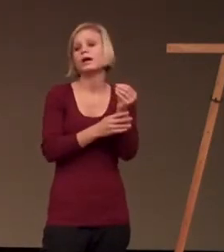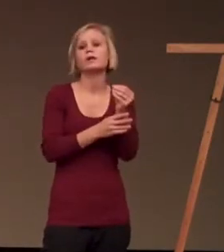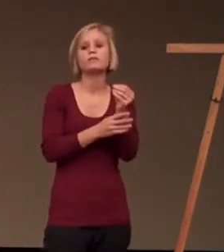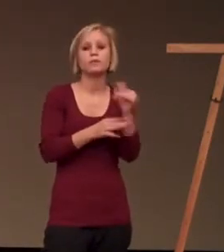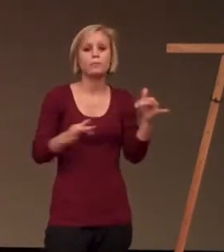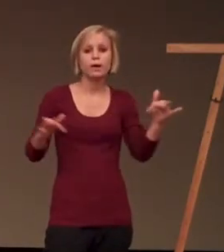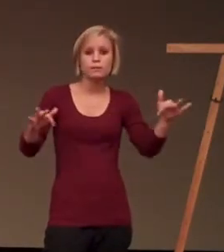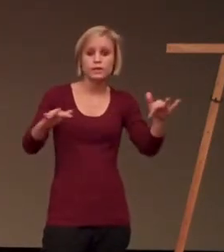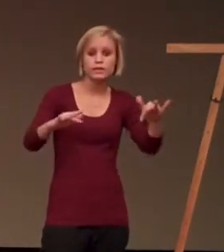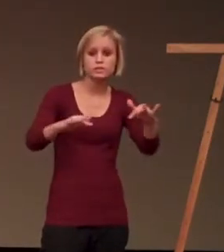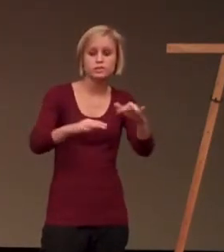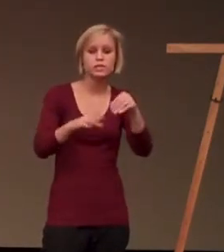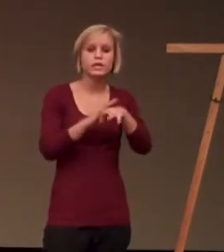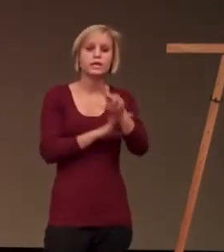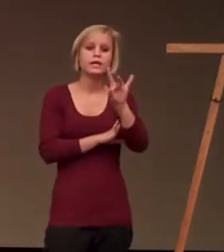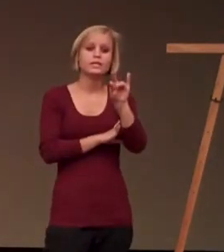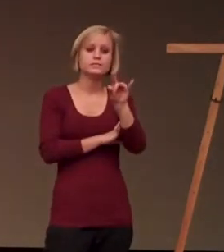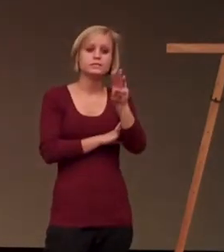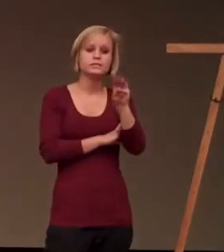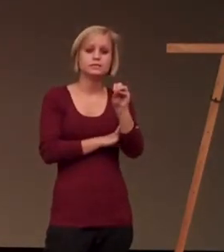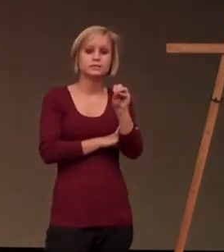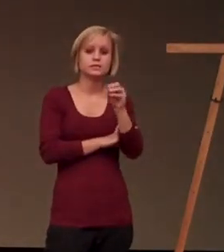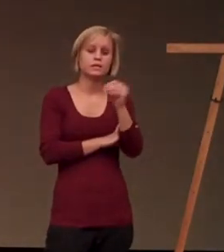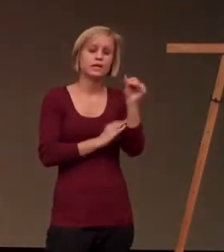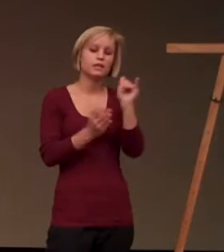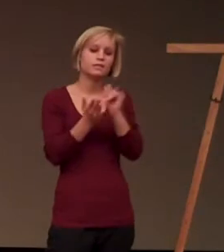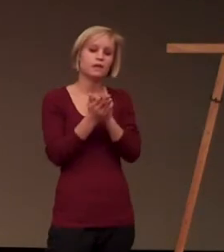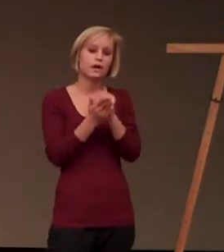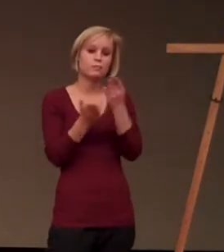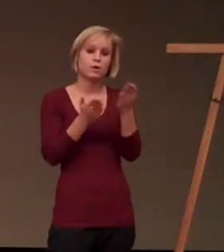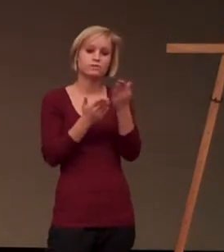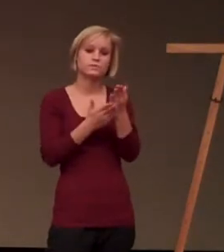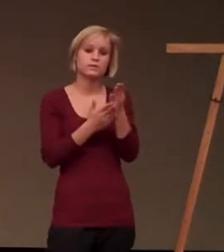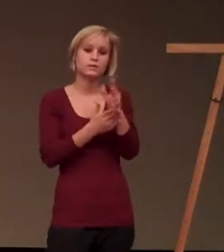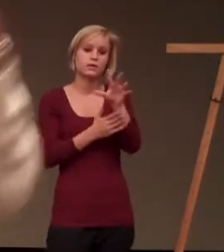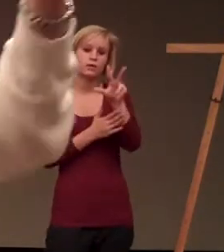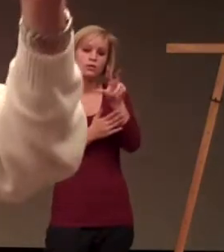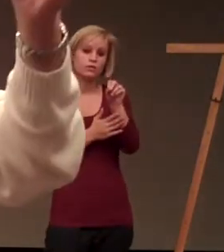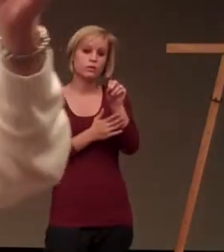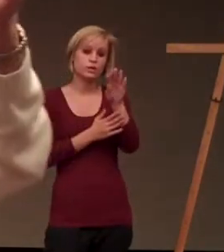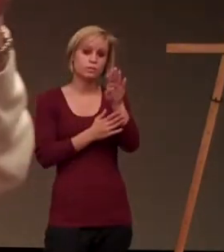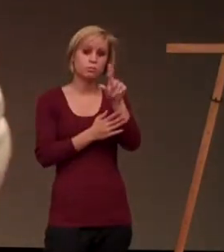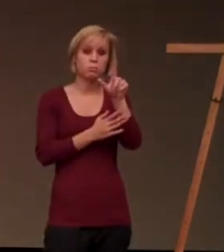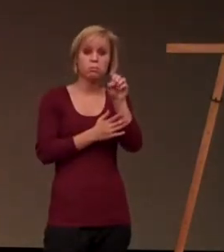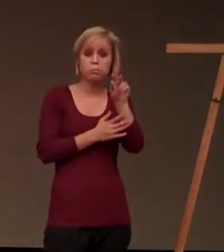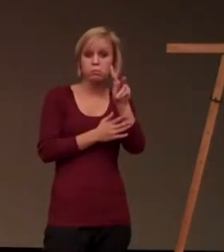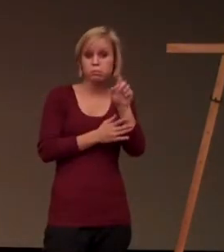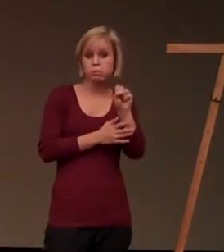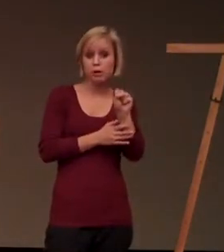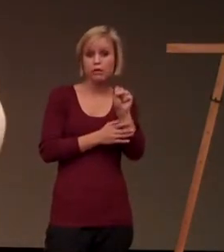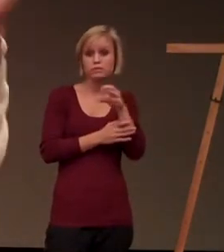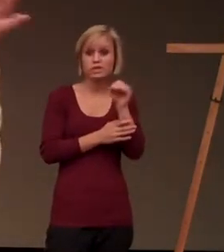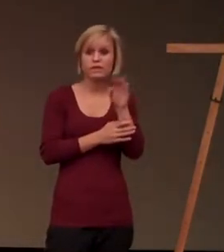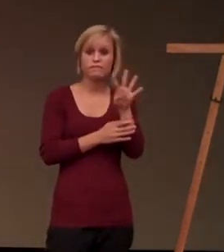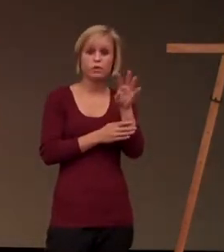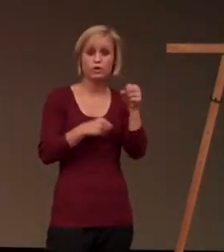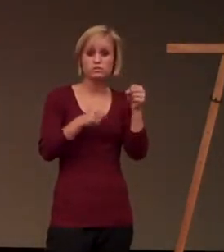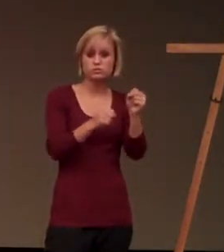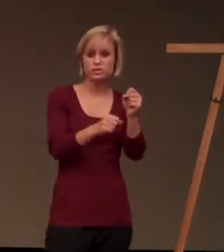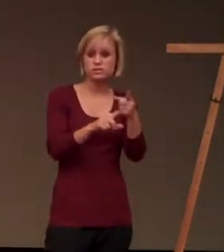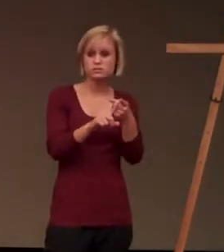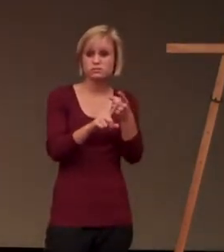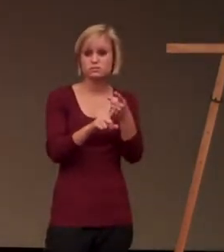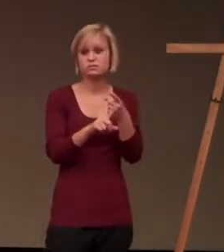1860, in that probably, let's say, 30 blocks, and maybe 4 streets from, let's